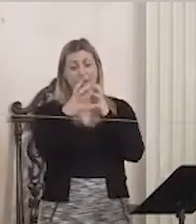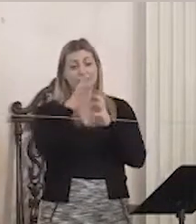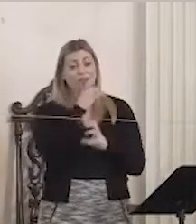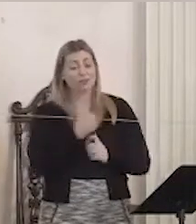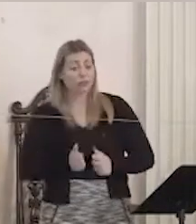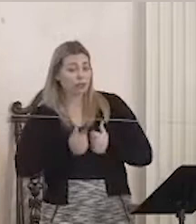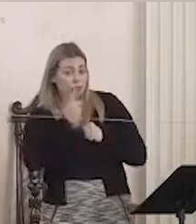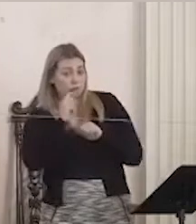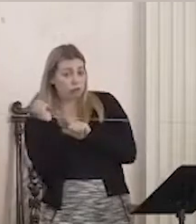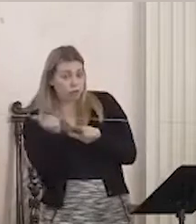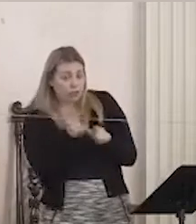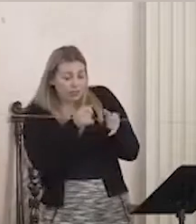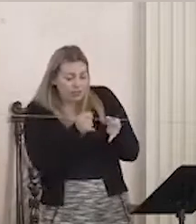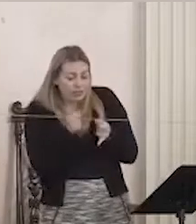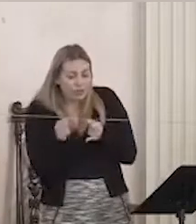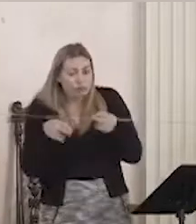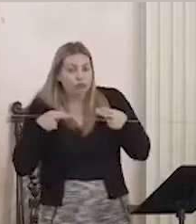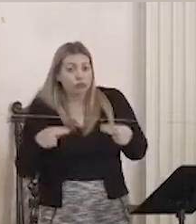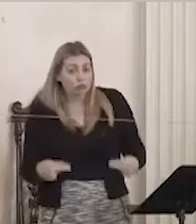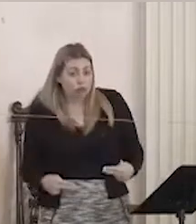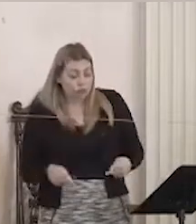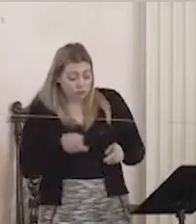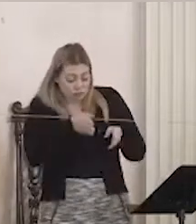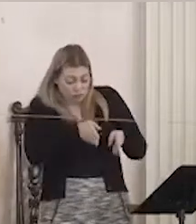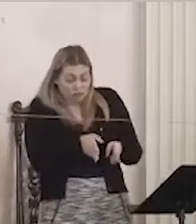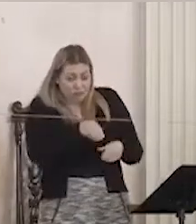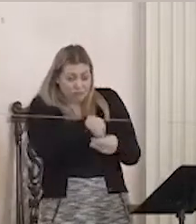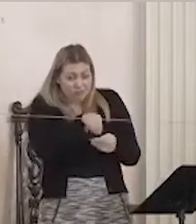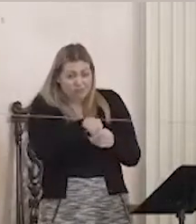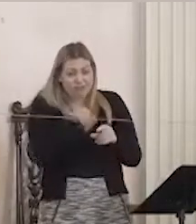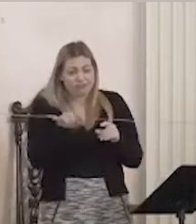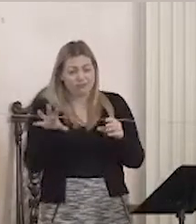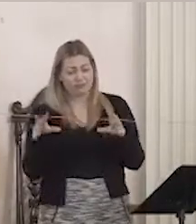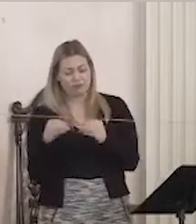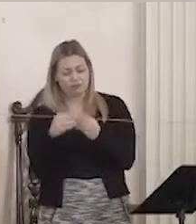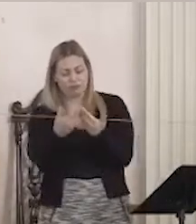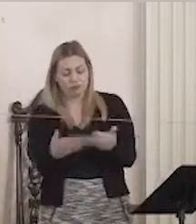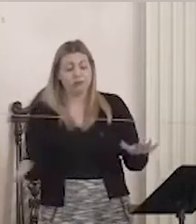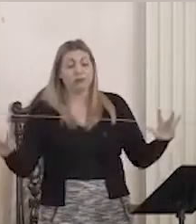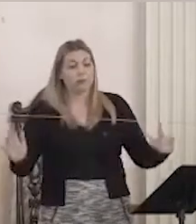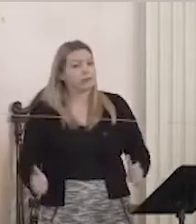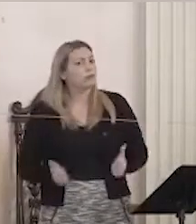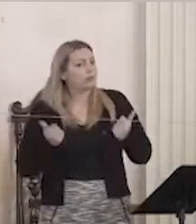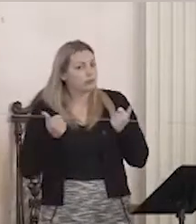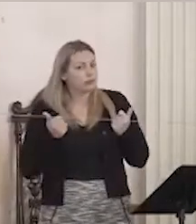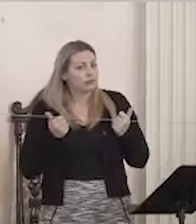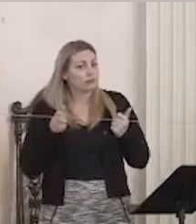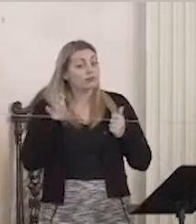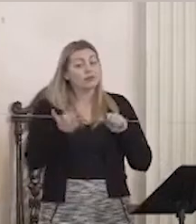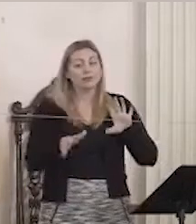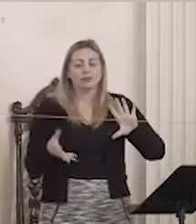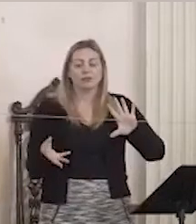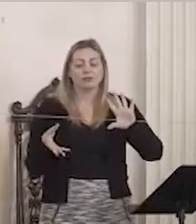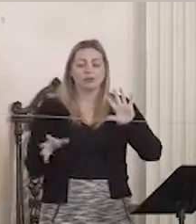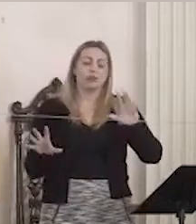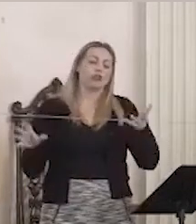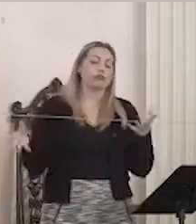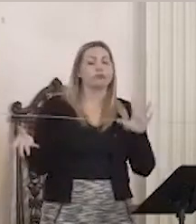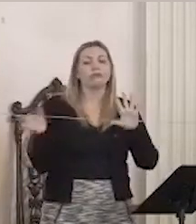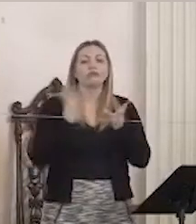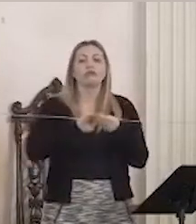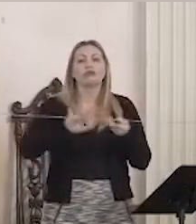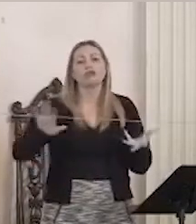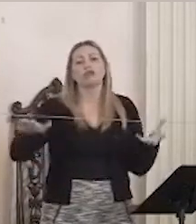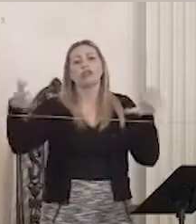the life of every individual human being within that larger life. This is a total crisis in